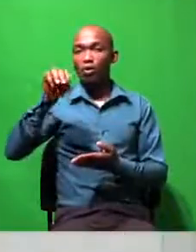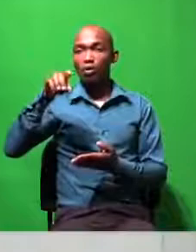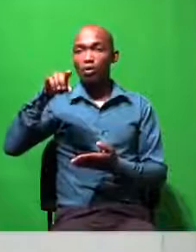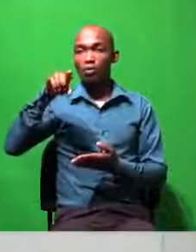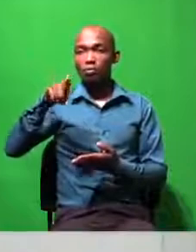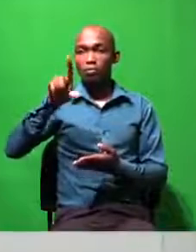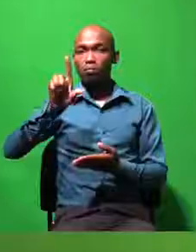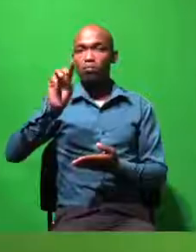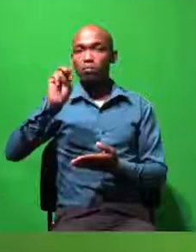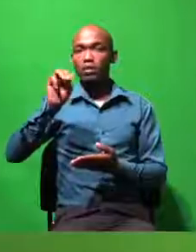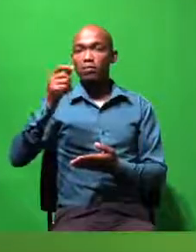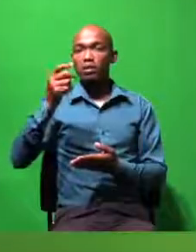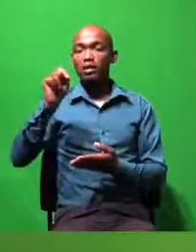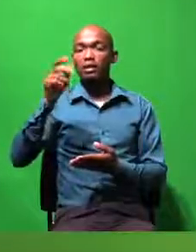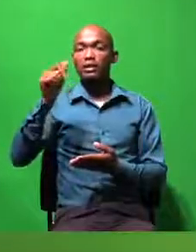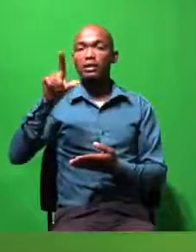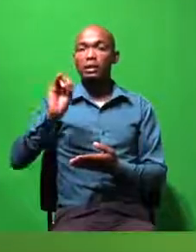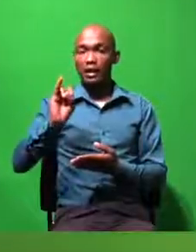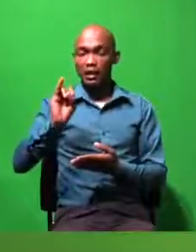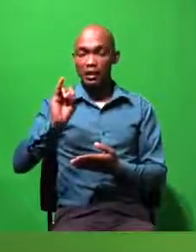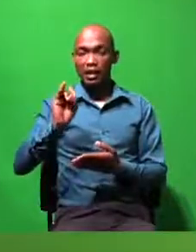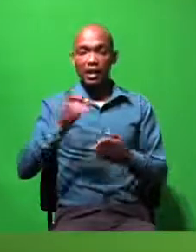complementary angles.